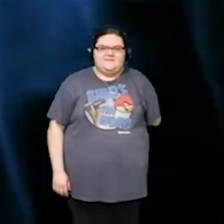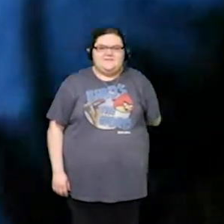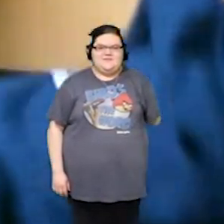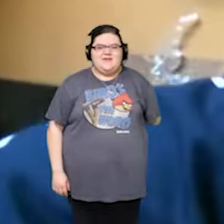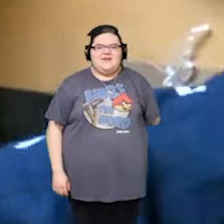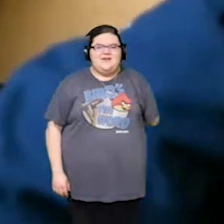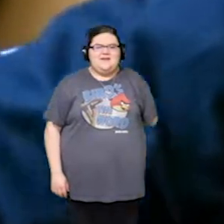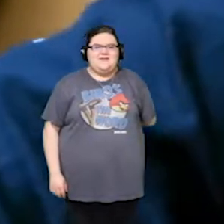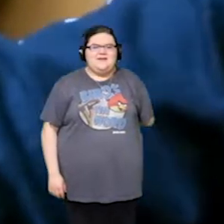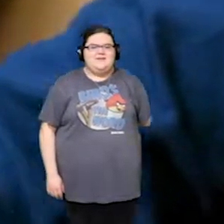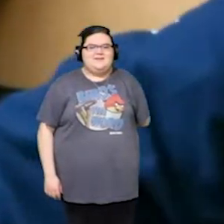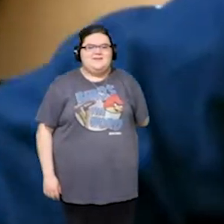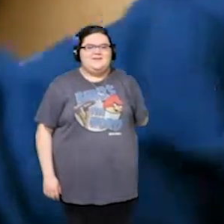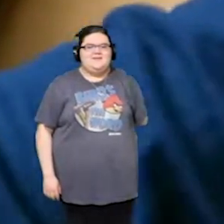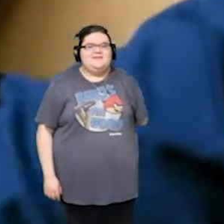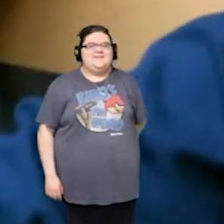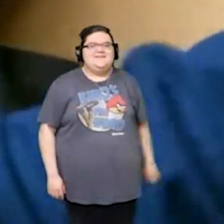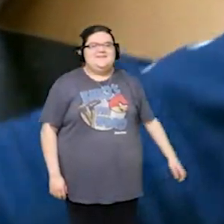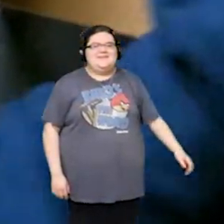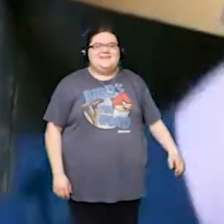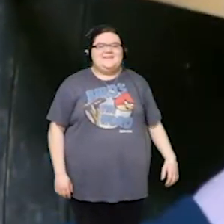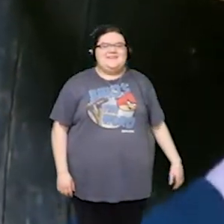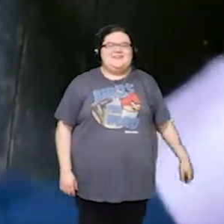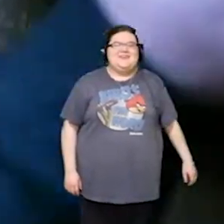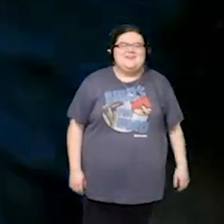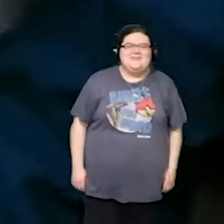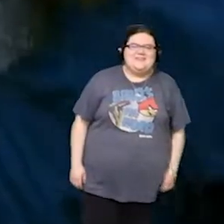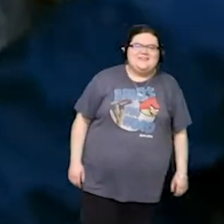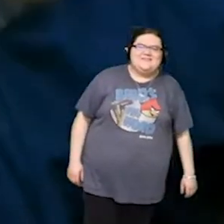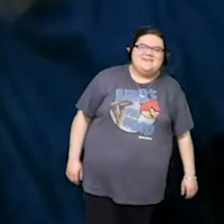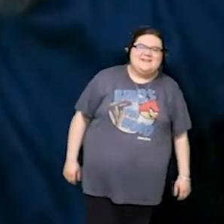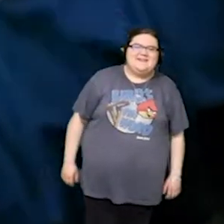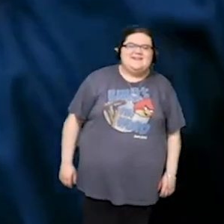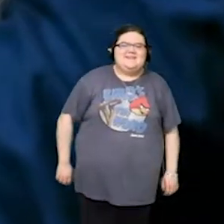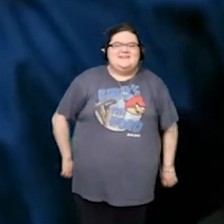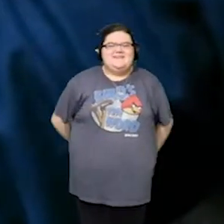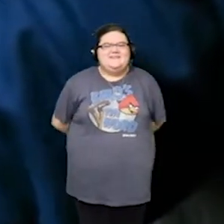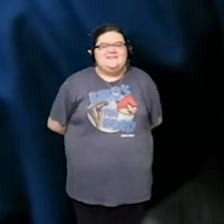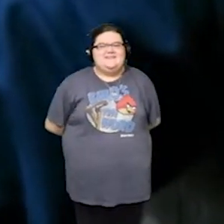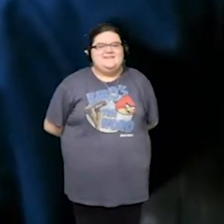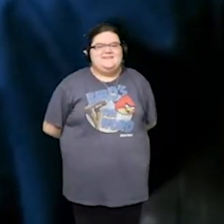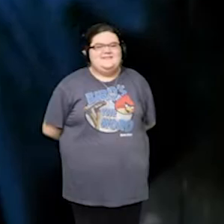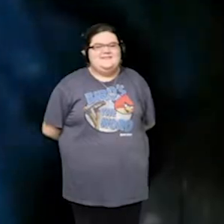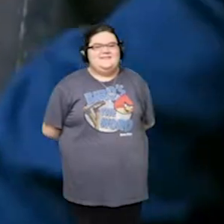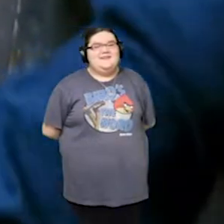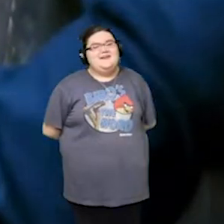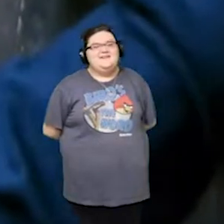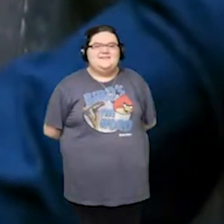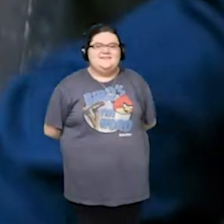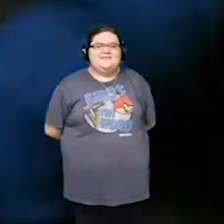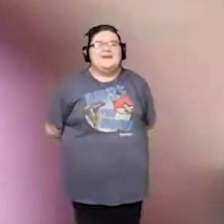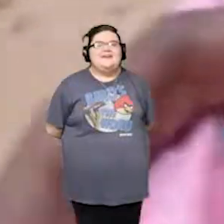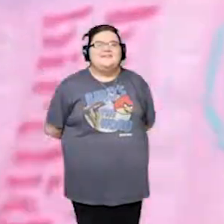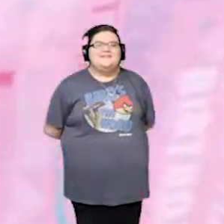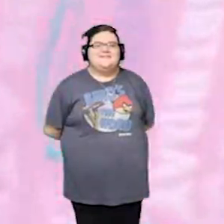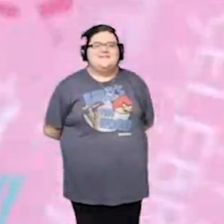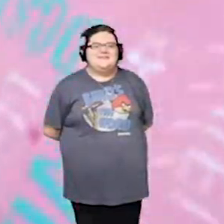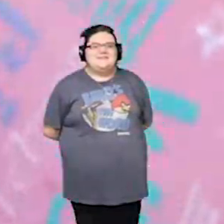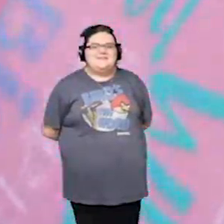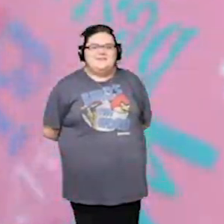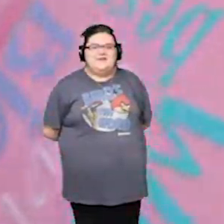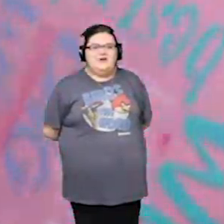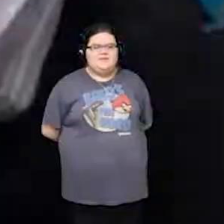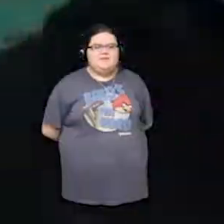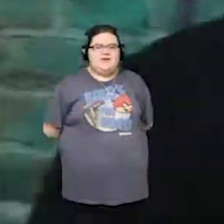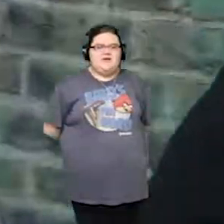matte paste. So yeah, I'll give these out to anybody else who needs it. Maybe these as well, but then I'll have nothing left for myself. We'll see how I'm feeling. Yeah. I've got